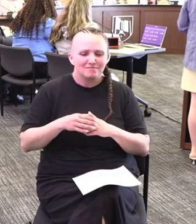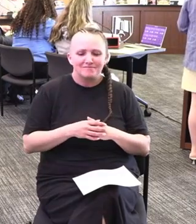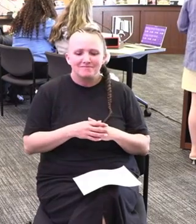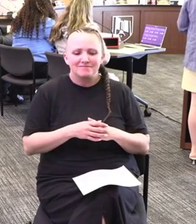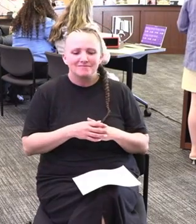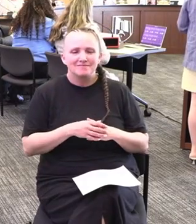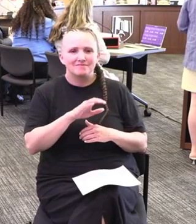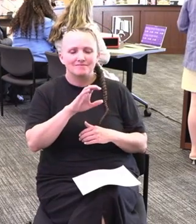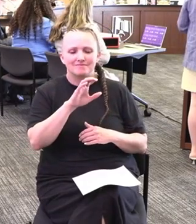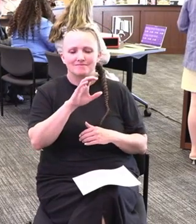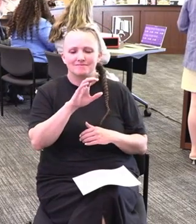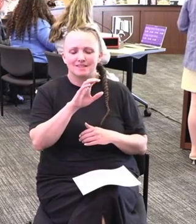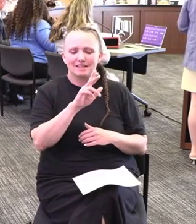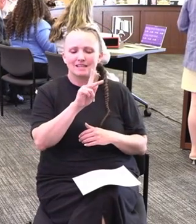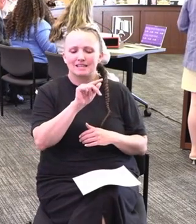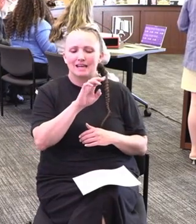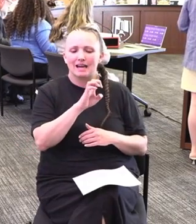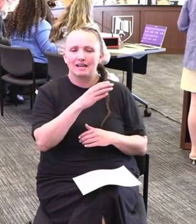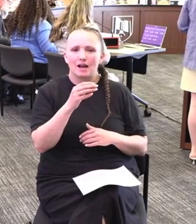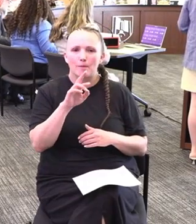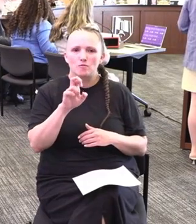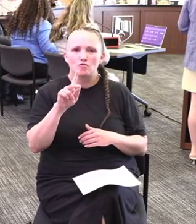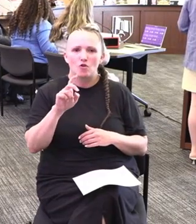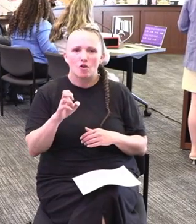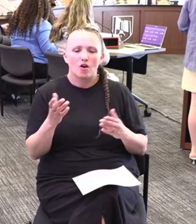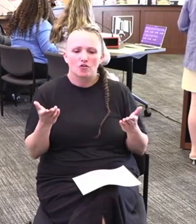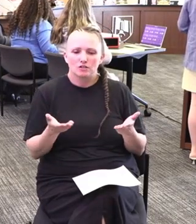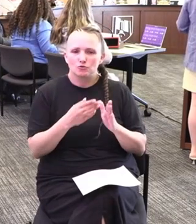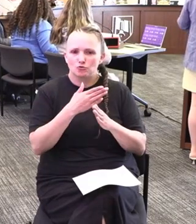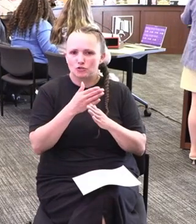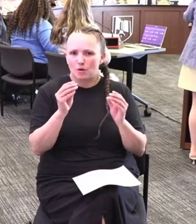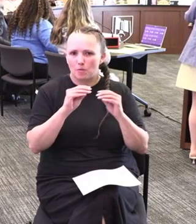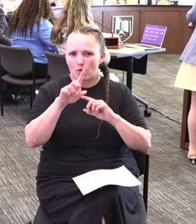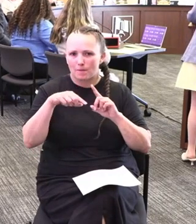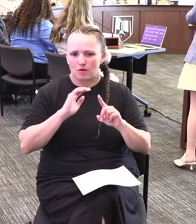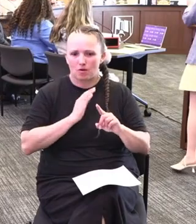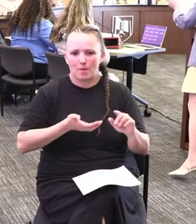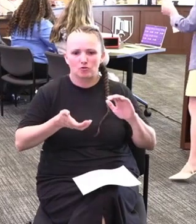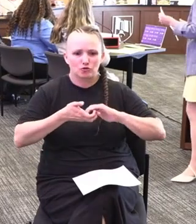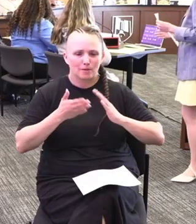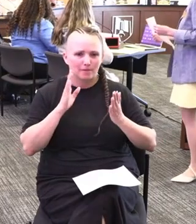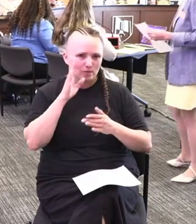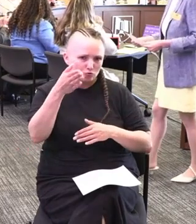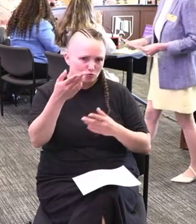here to share more about this partnership and where it's headed. Please join me in welcoming them.